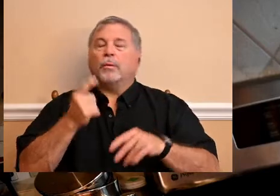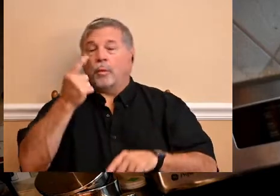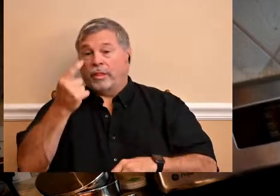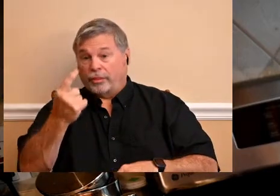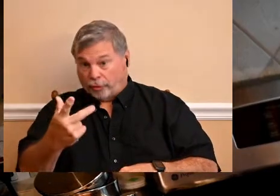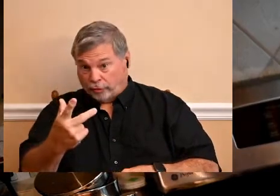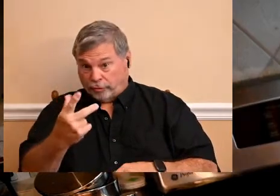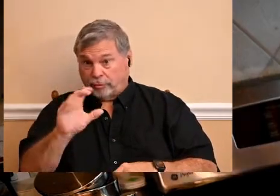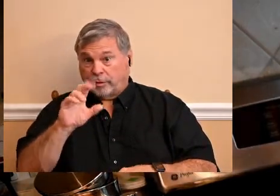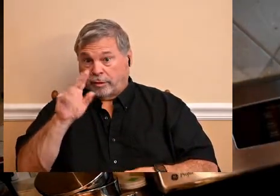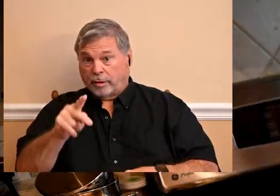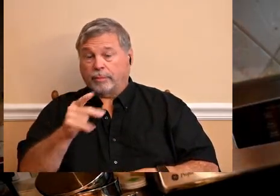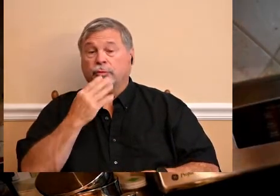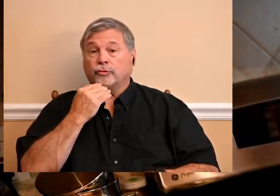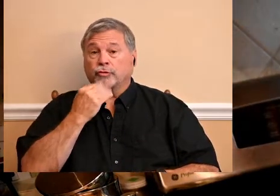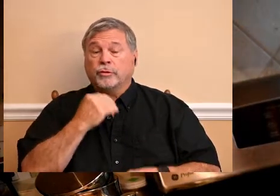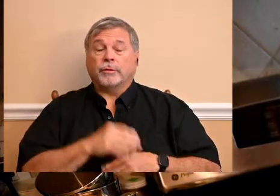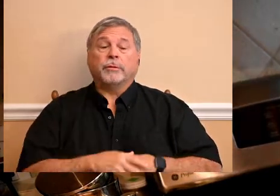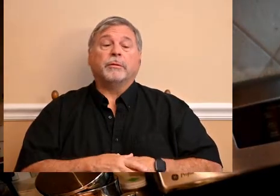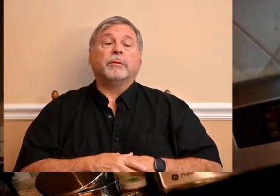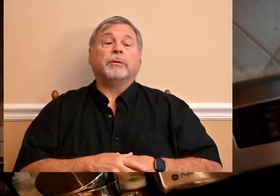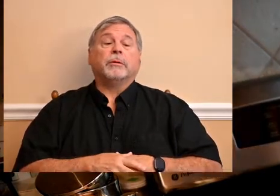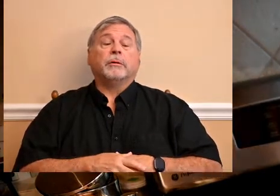I misspoke on the amount of sugar.